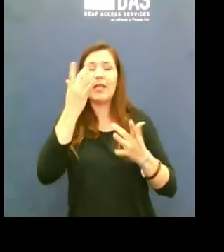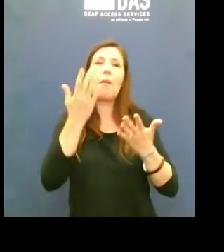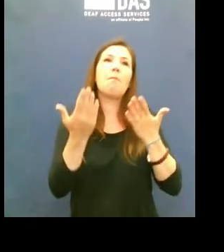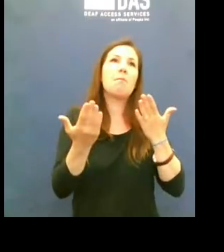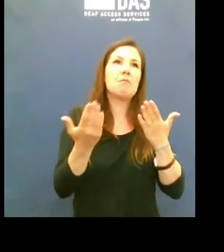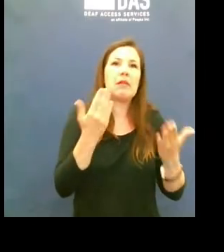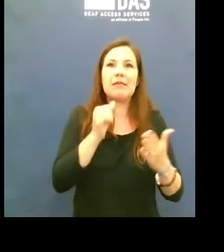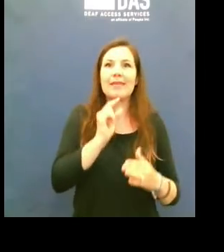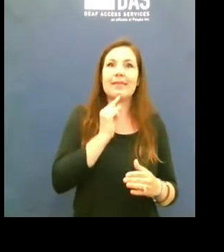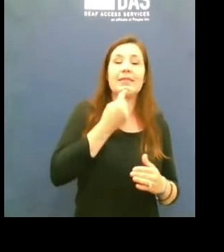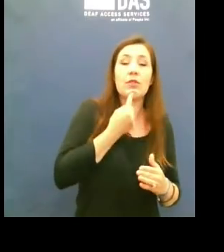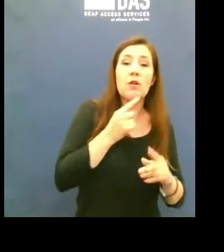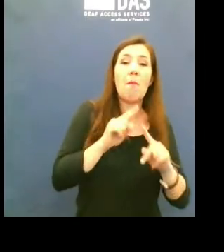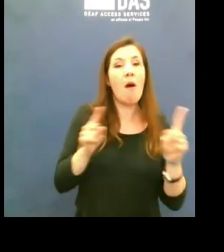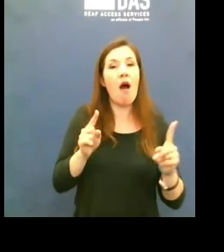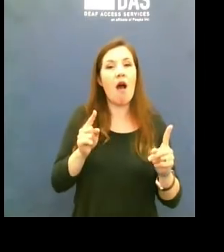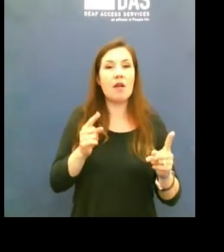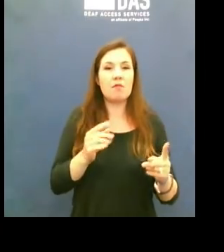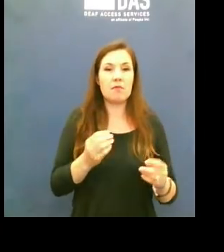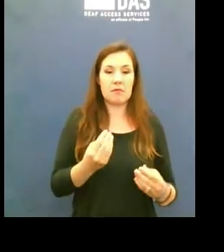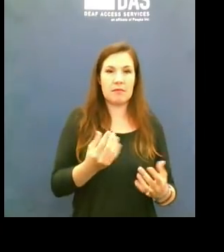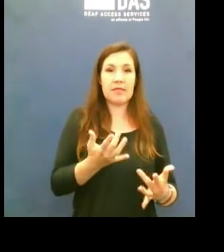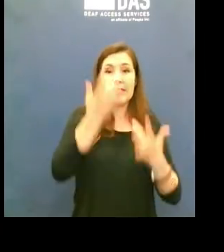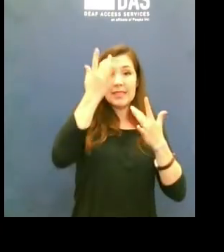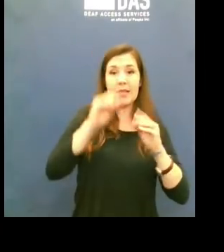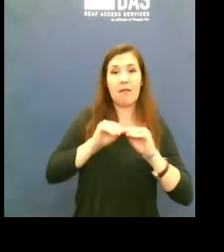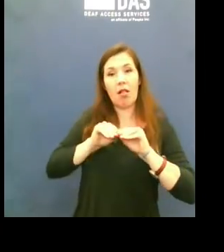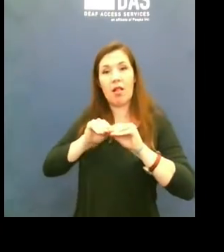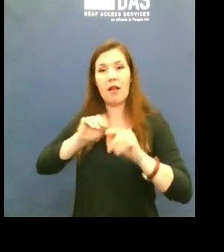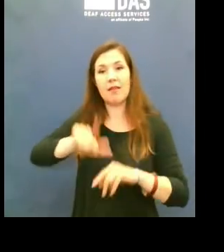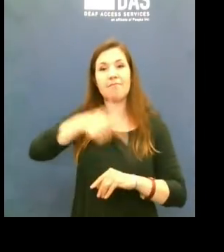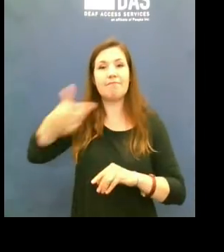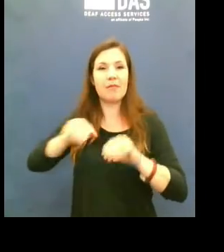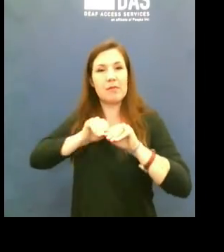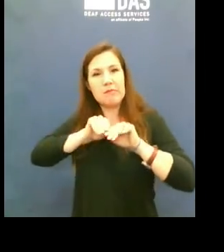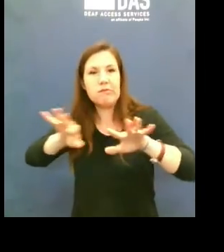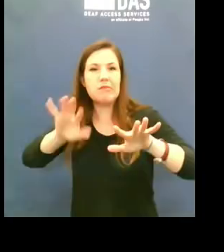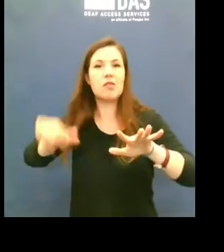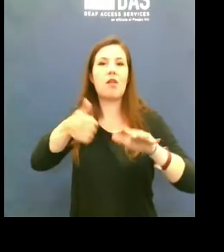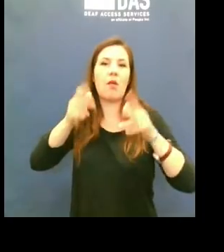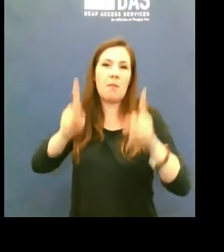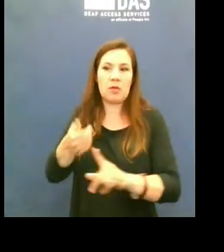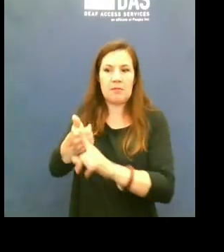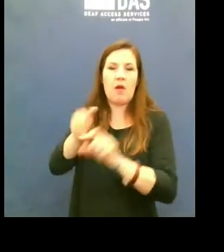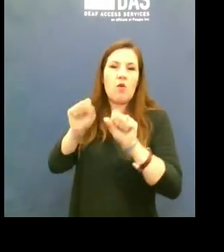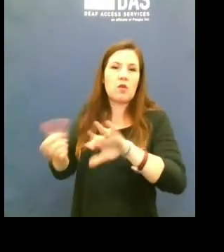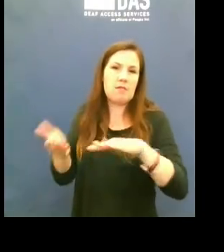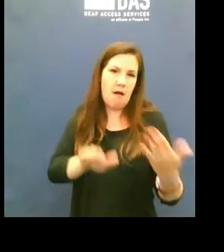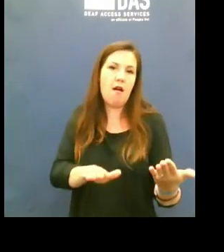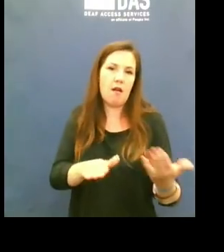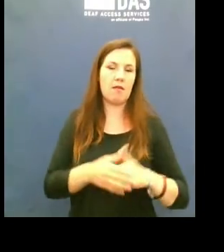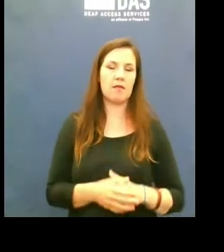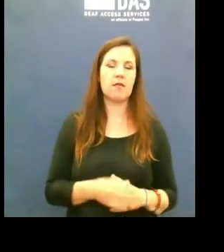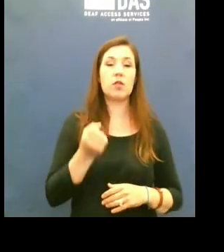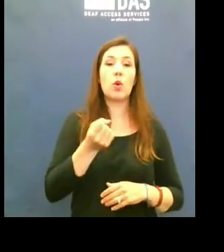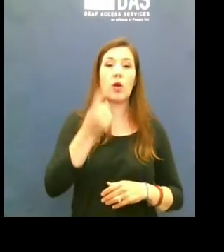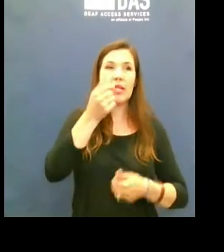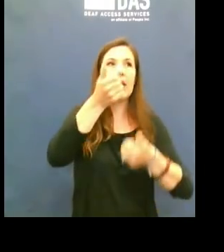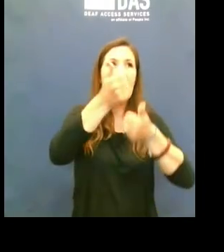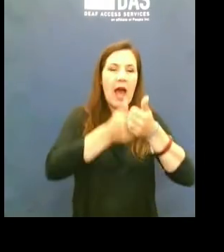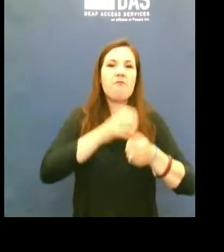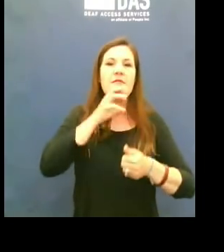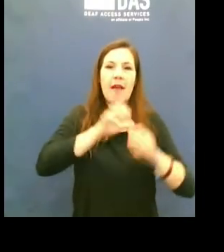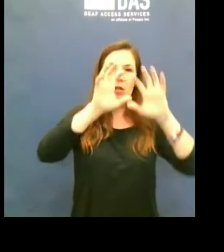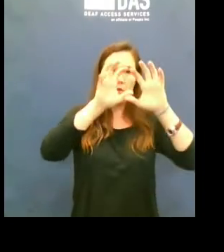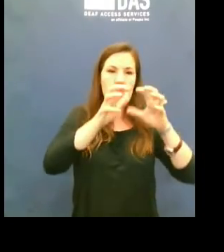or sick at all, but you could pass it on to someone where it could be a death sentence. So we want to ensure that people understand that every age group has cases